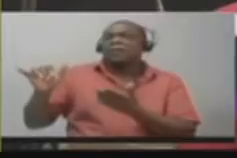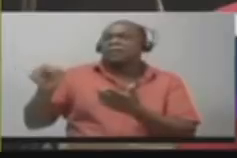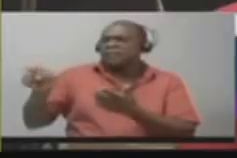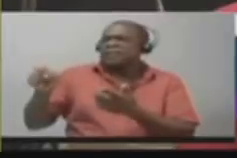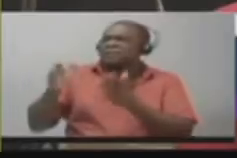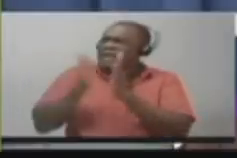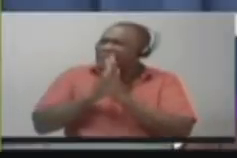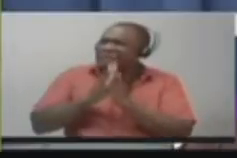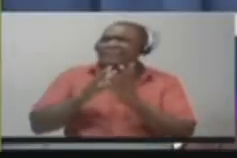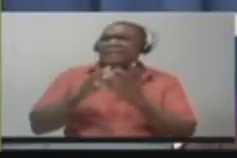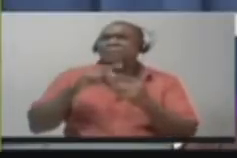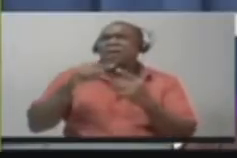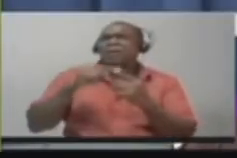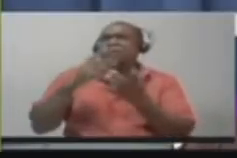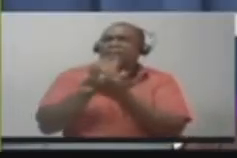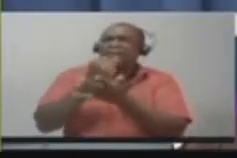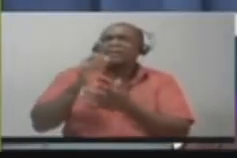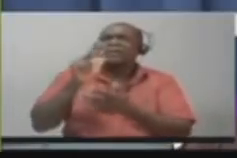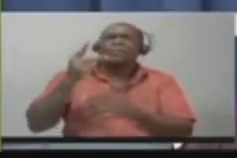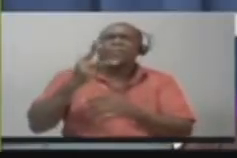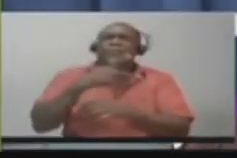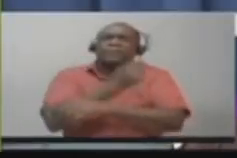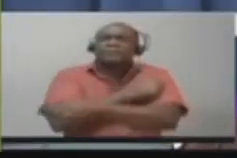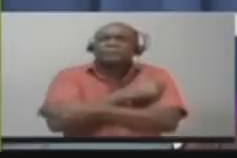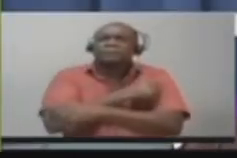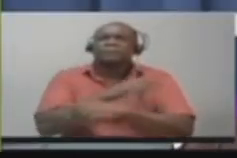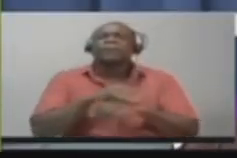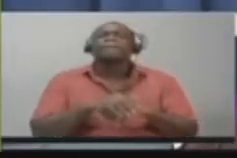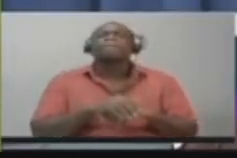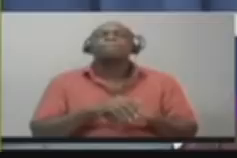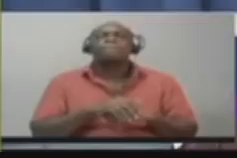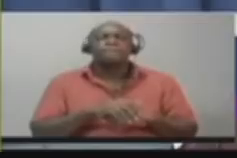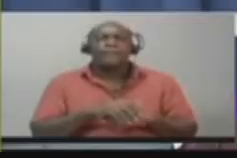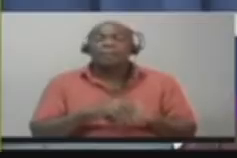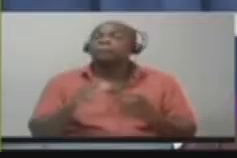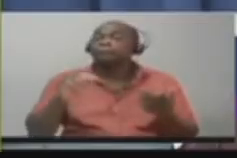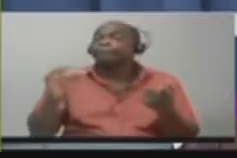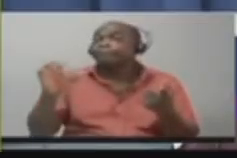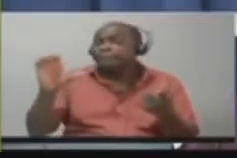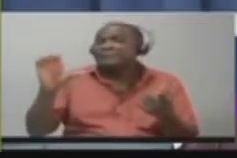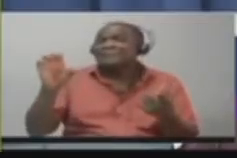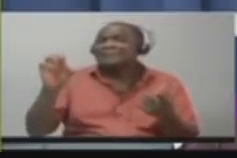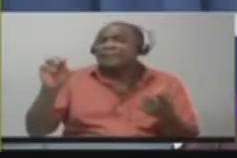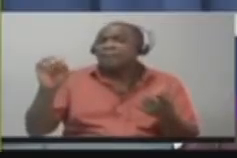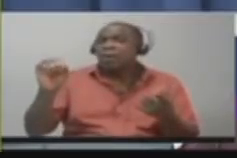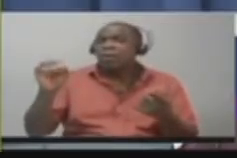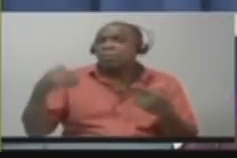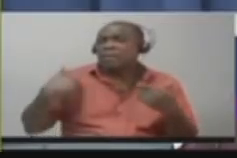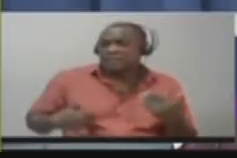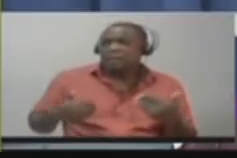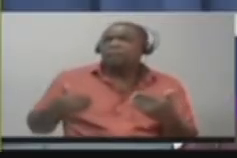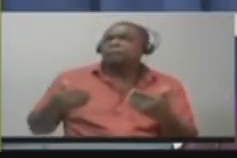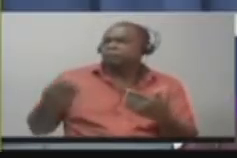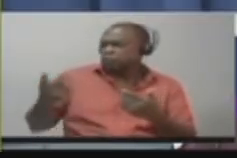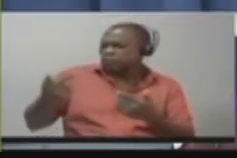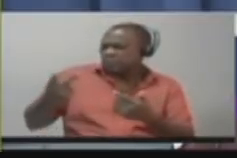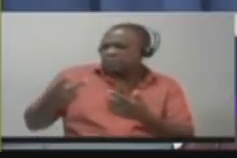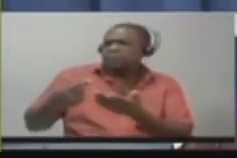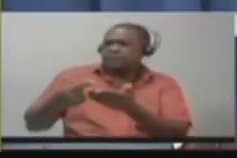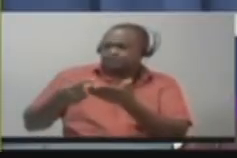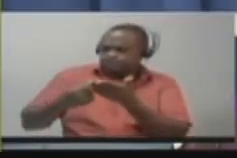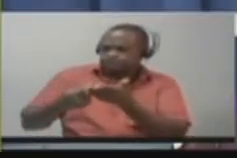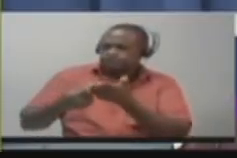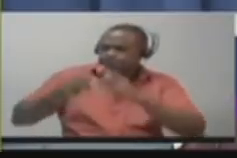issue on third booster shots is one that the CMO and I are looking at closely. And CMO, if you will come out and tell the country what